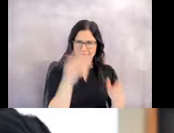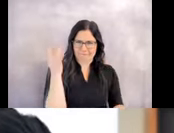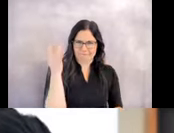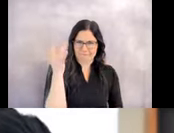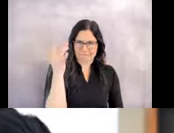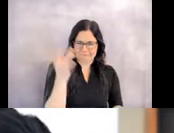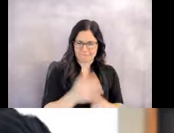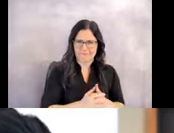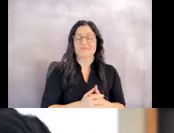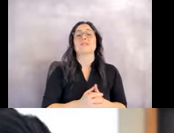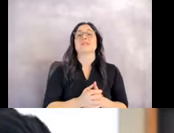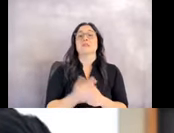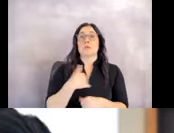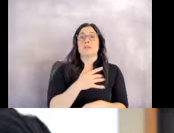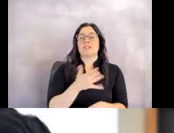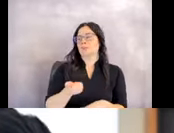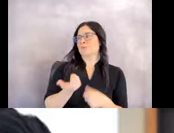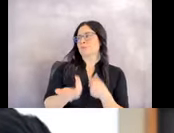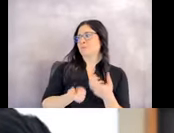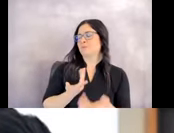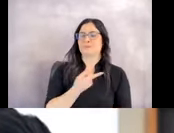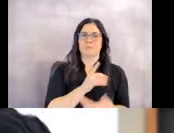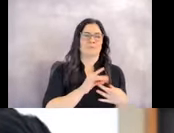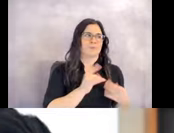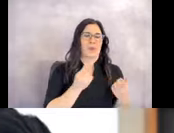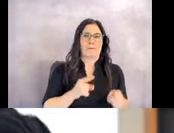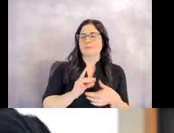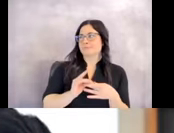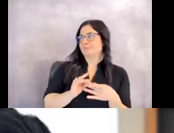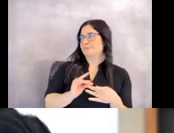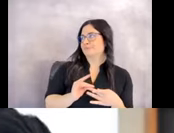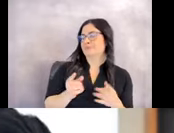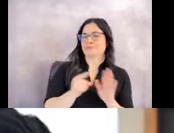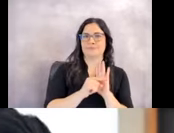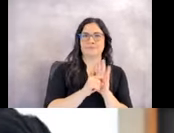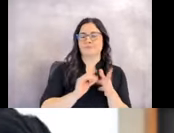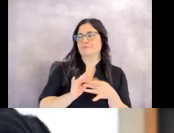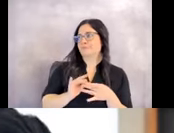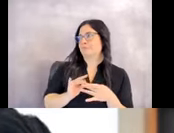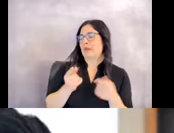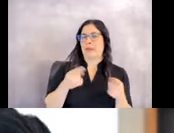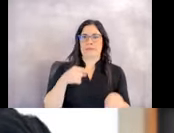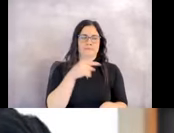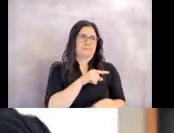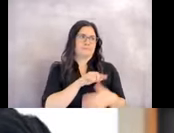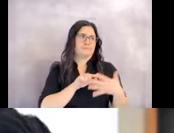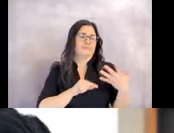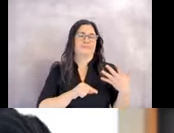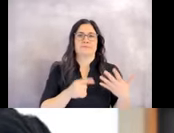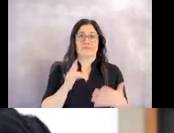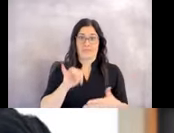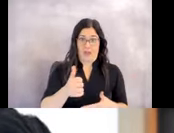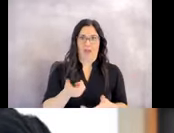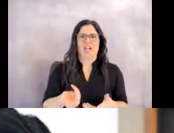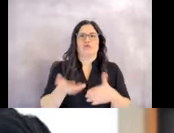around the virtual water cooler and complain about our jobs or our burnout or our